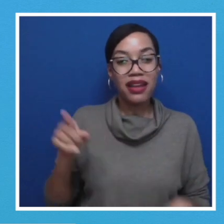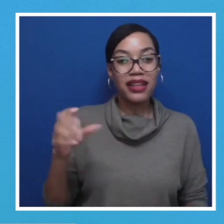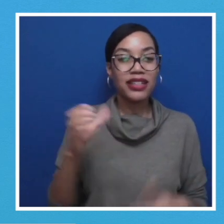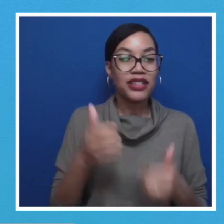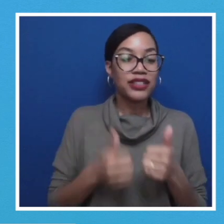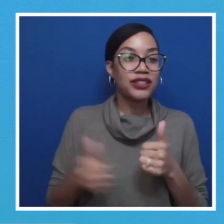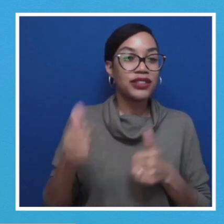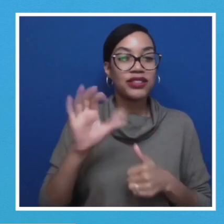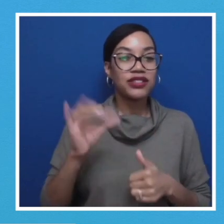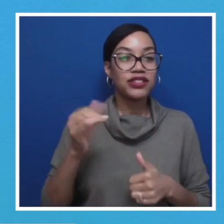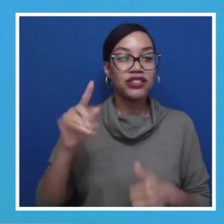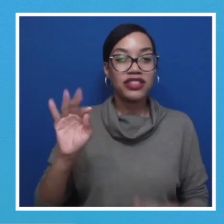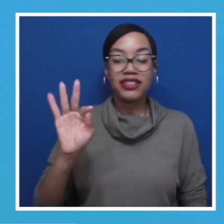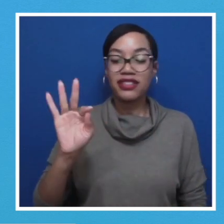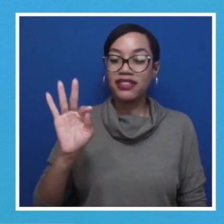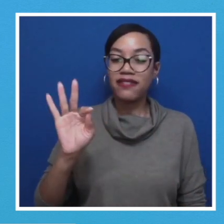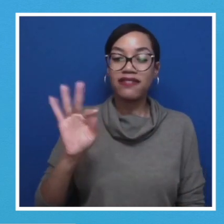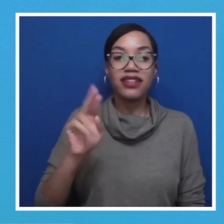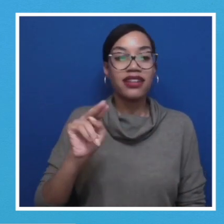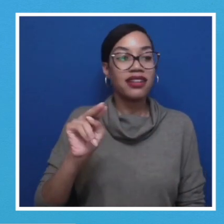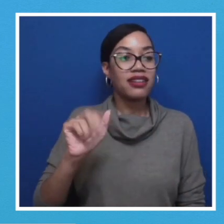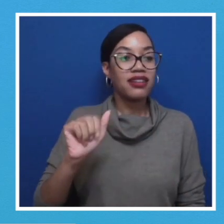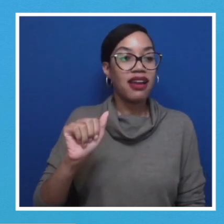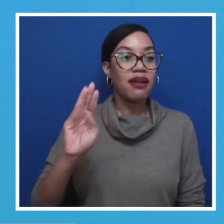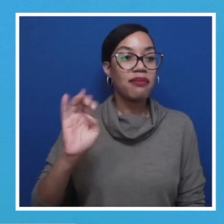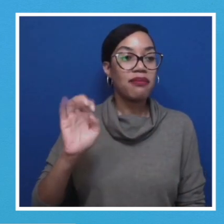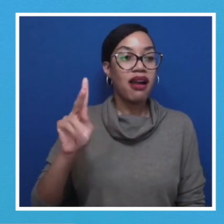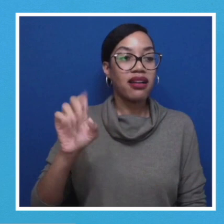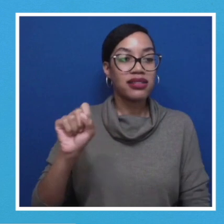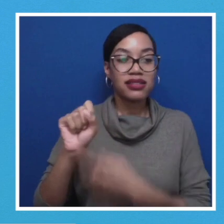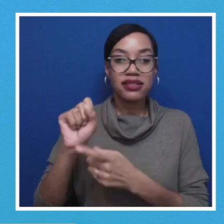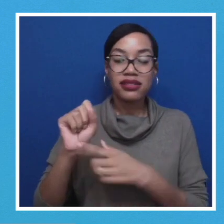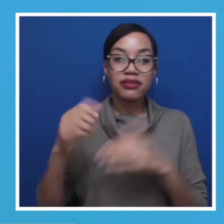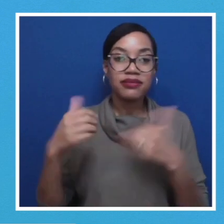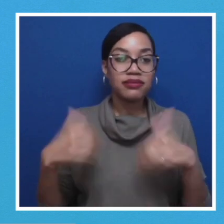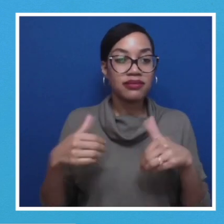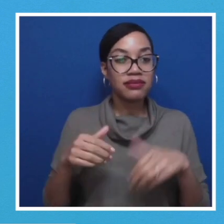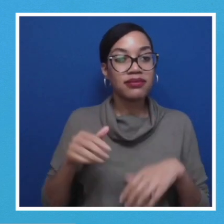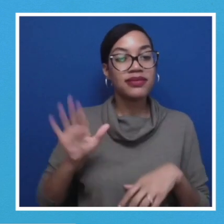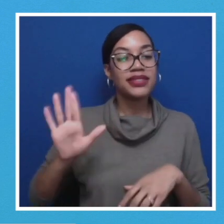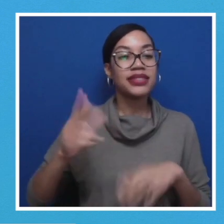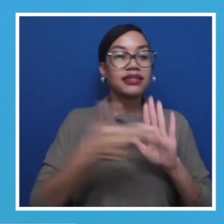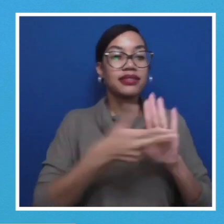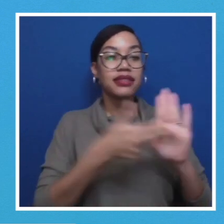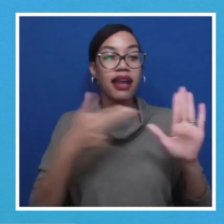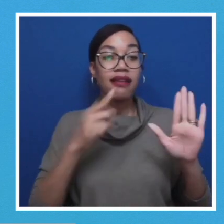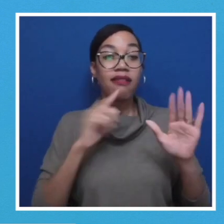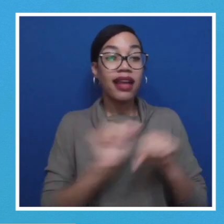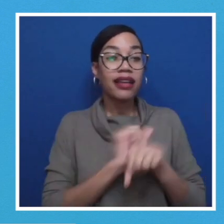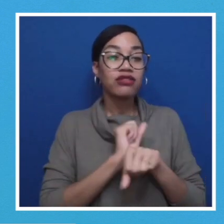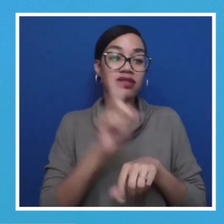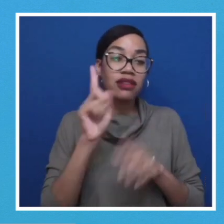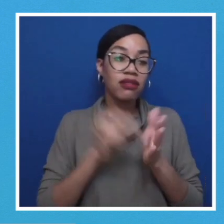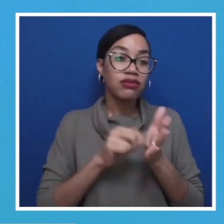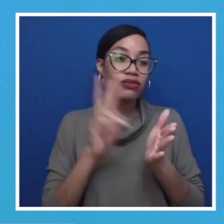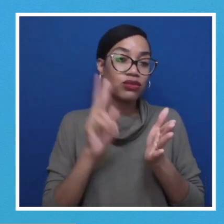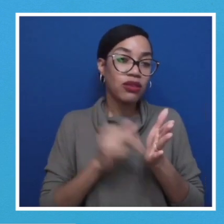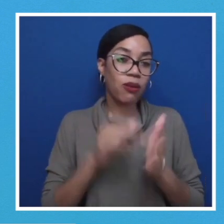Chief Na'Moks is literally thousands of years old, as are all the hereditary chief titles of the Wet'suwet'en